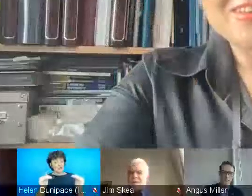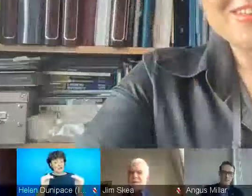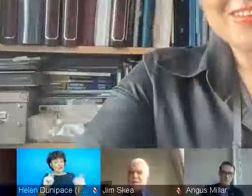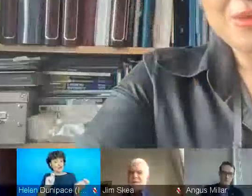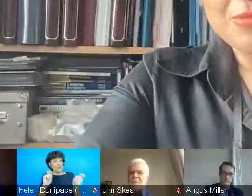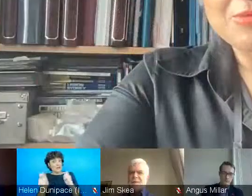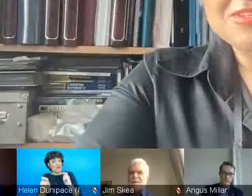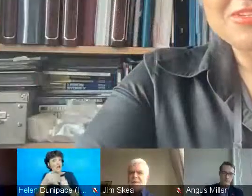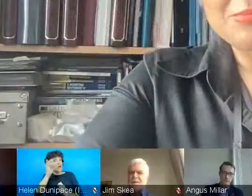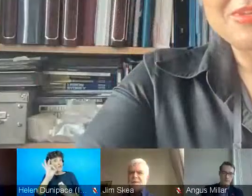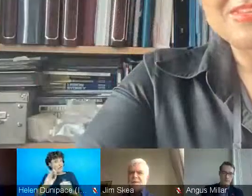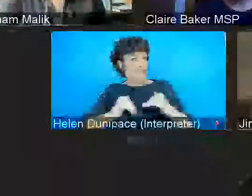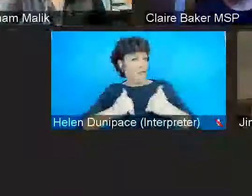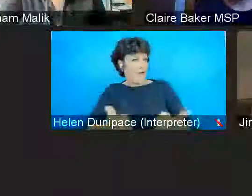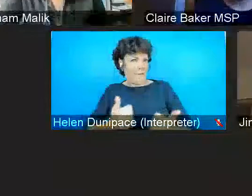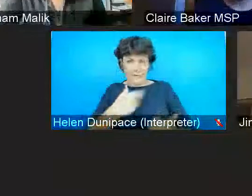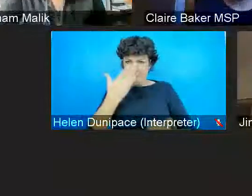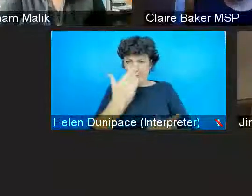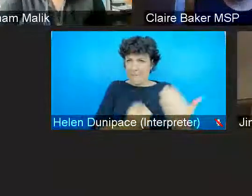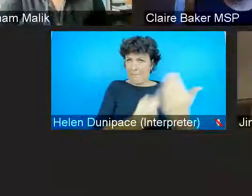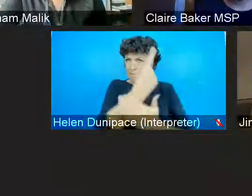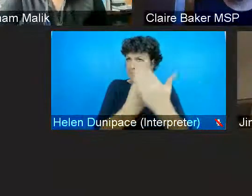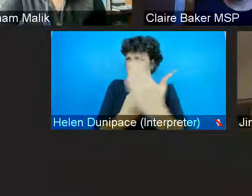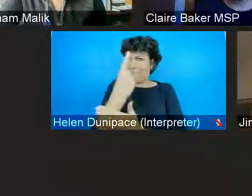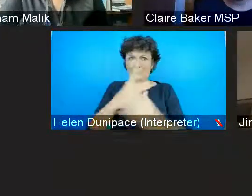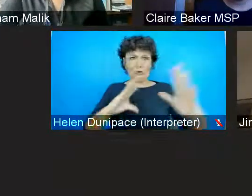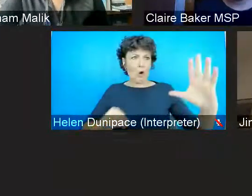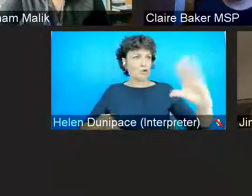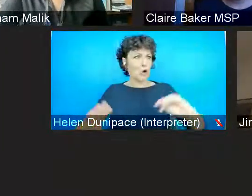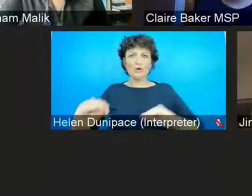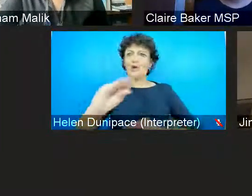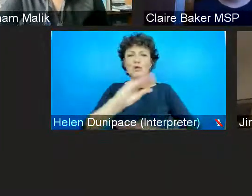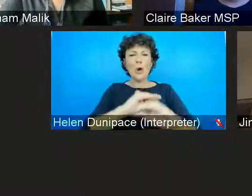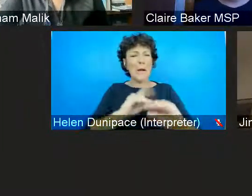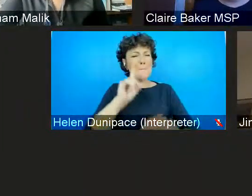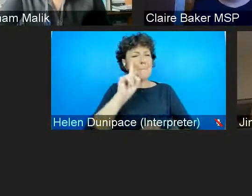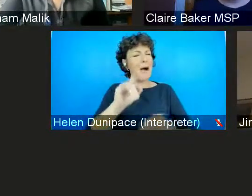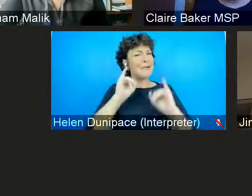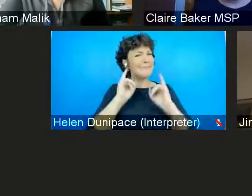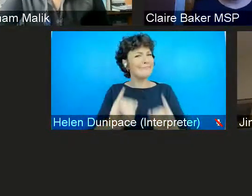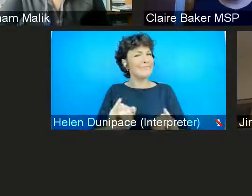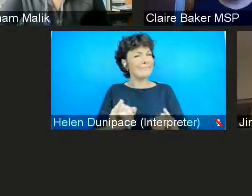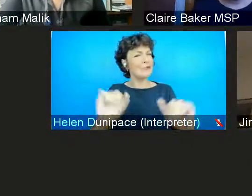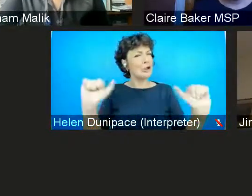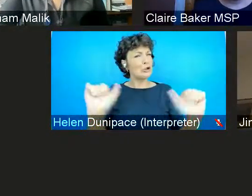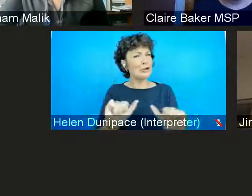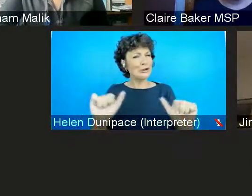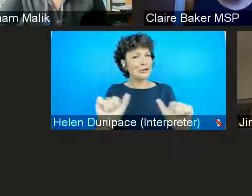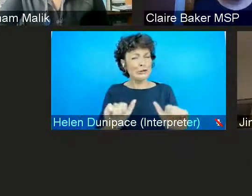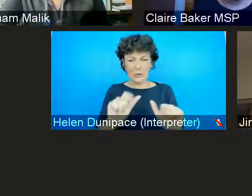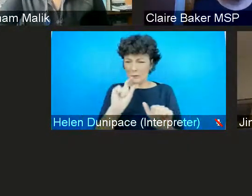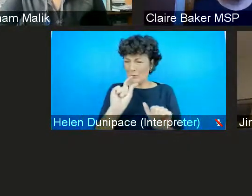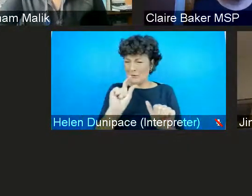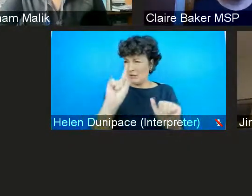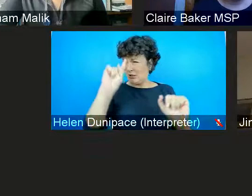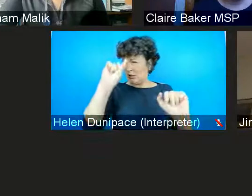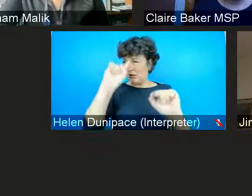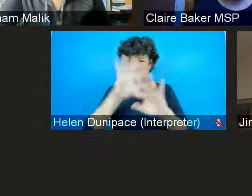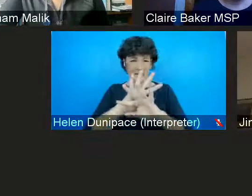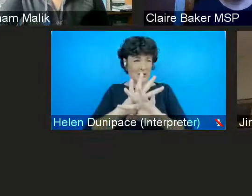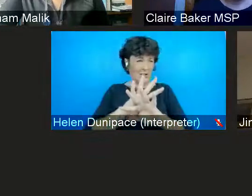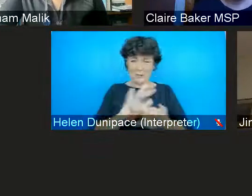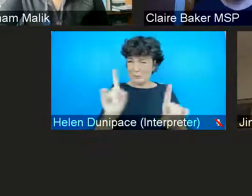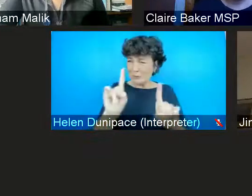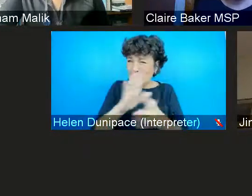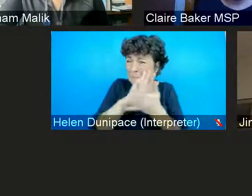are all hearing about it, but there is also a little bit puzzle or lack of